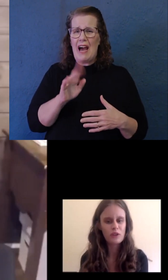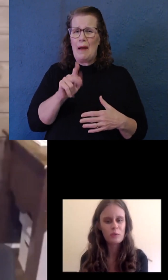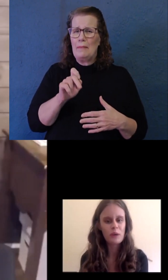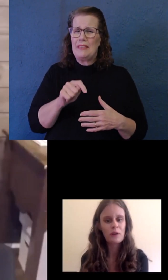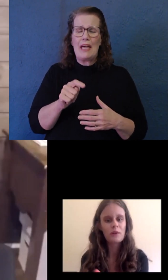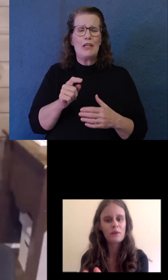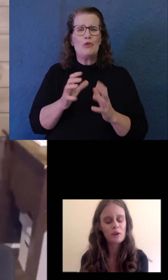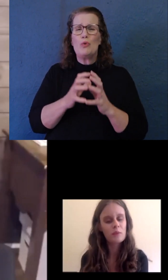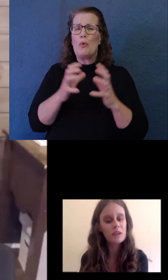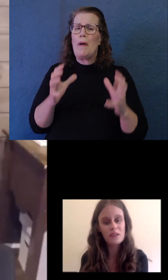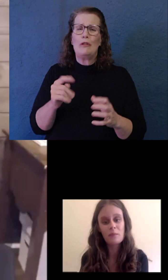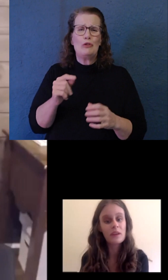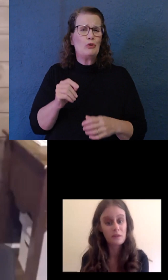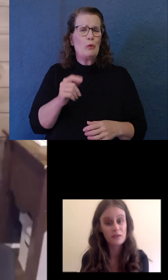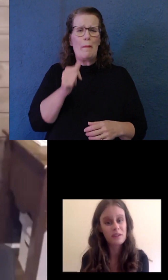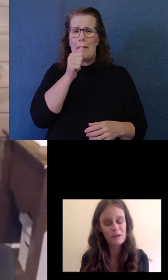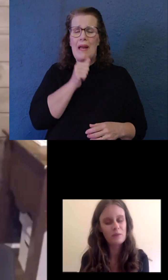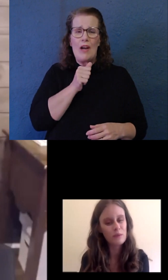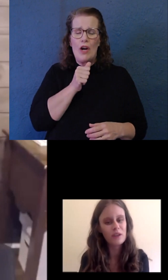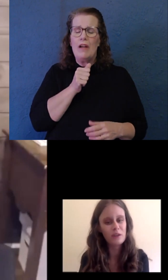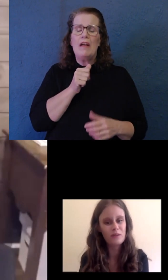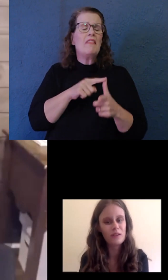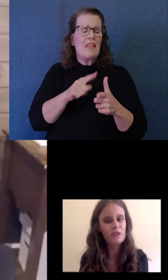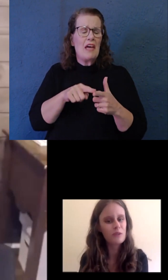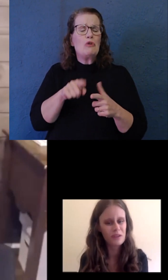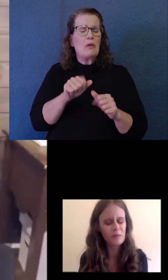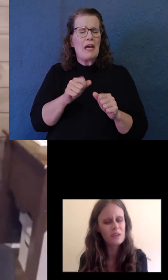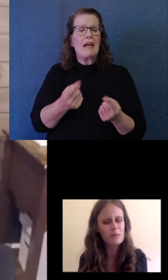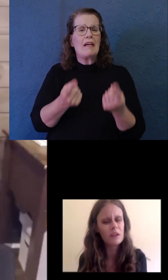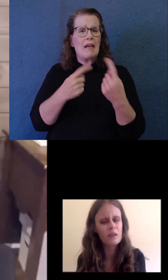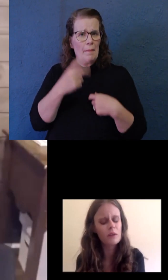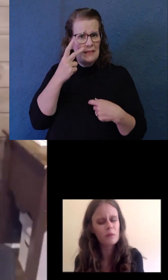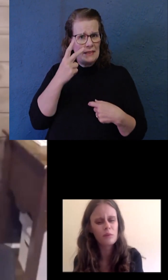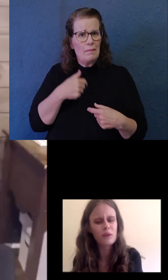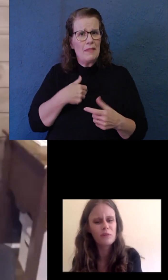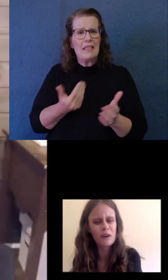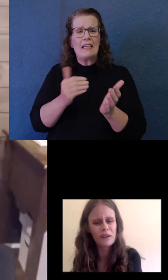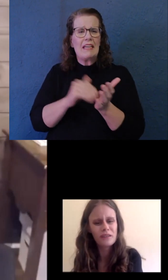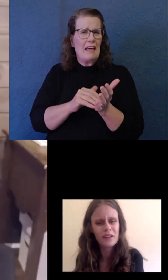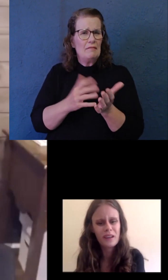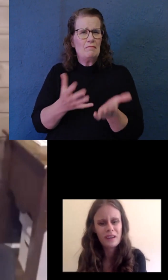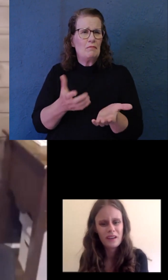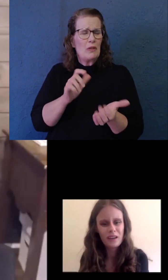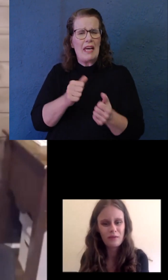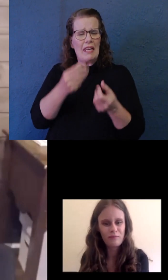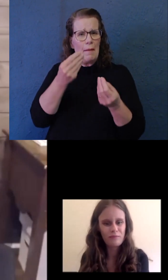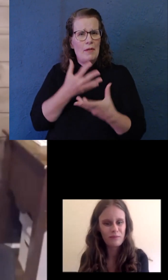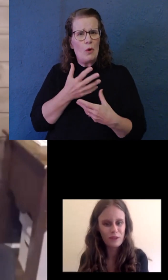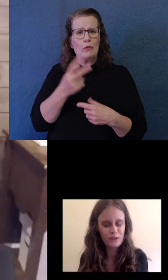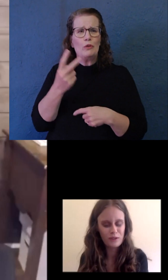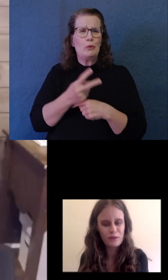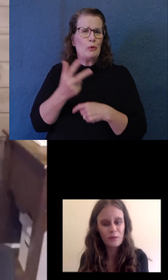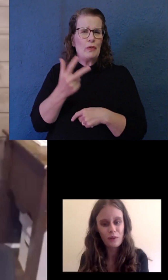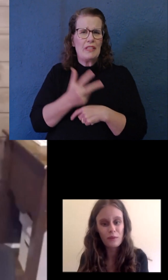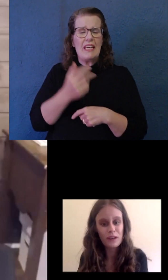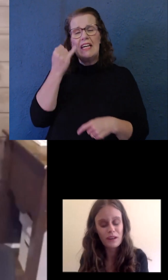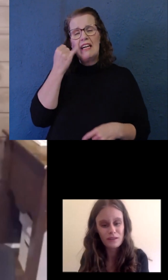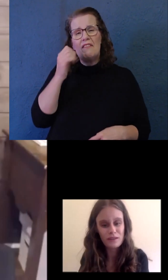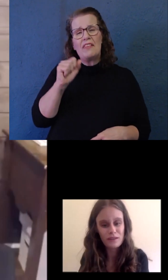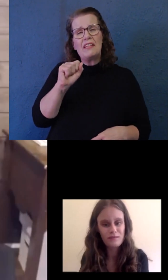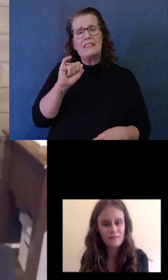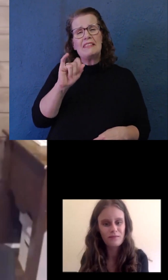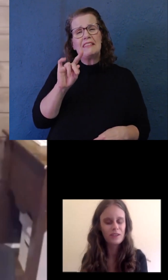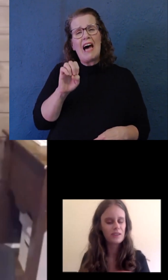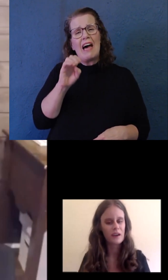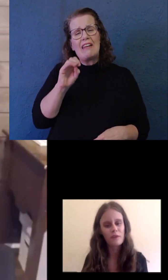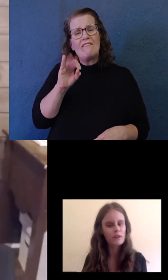too much to bear, there could be something else that maybe that you can come see me again. We can put you on if in 2 to 3